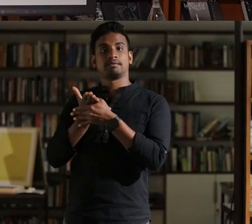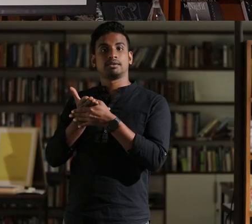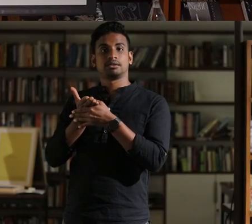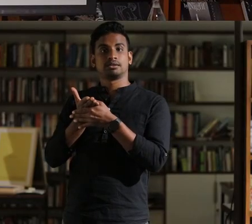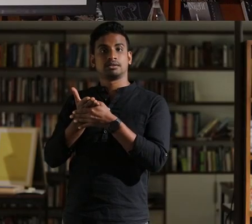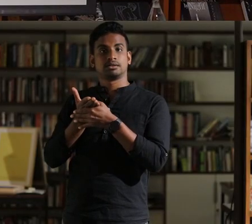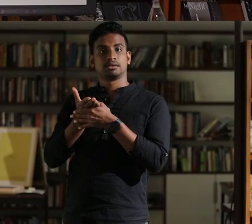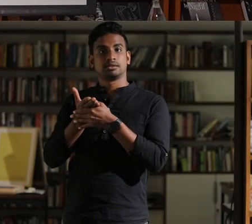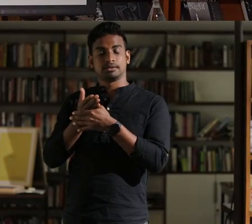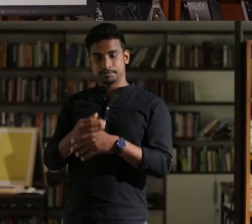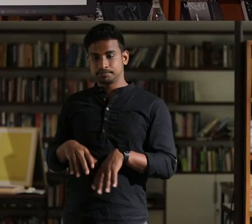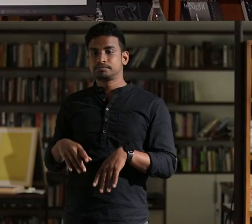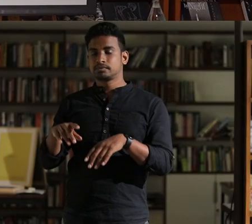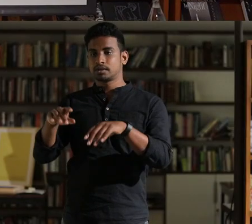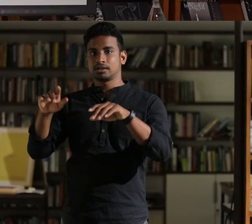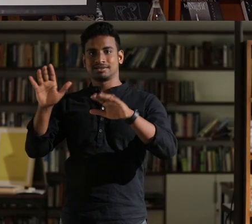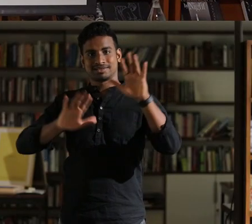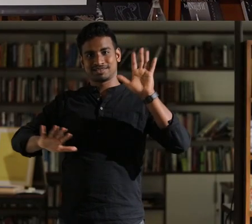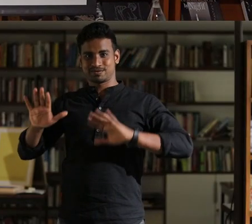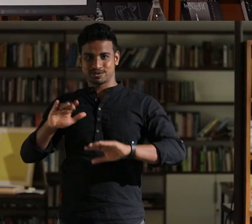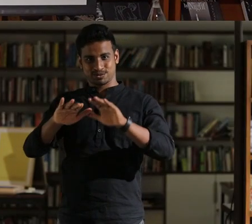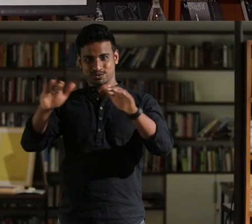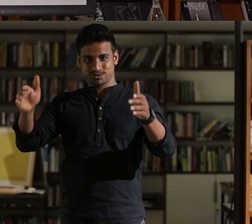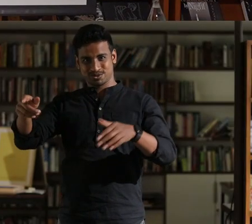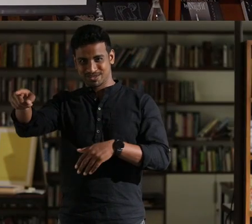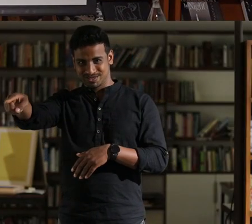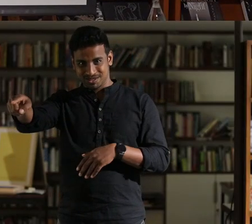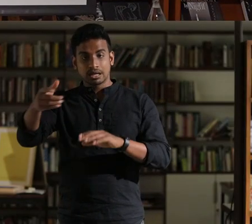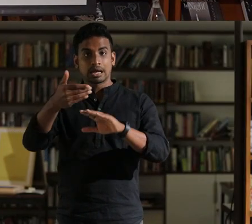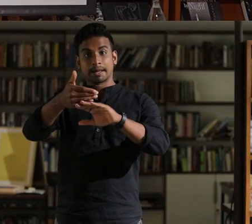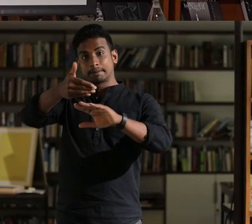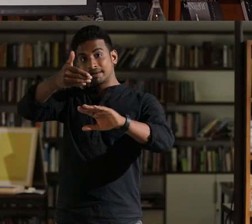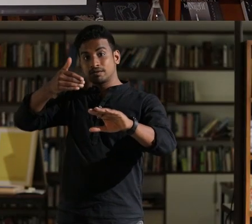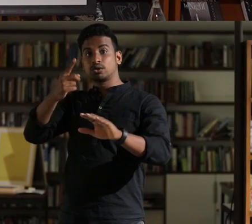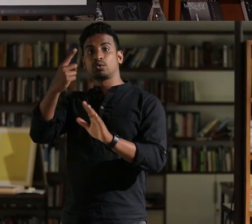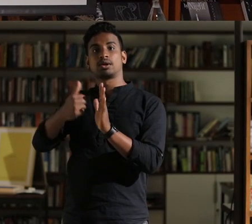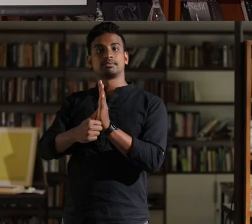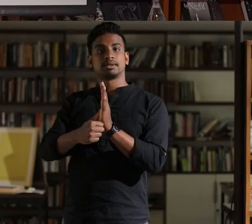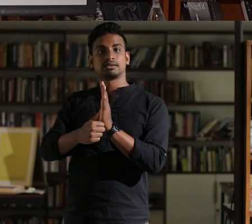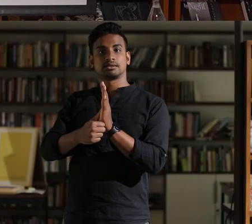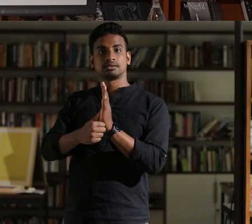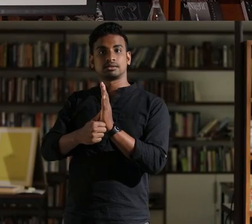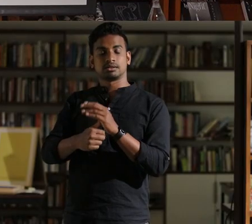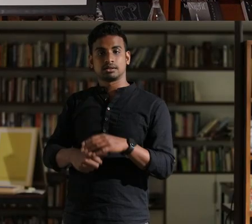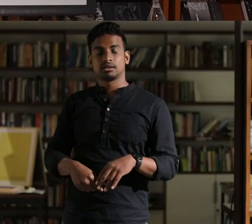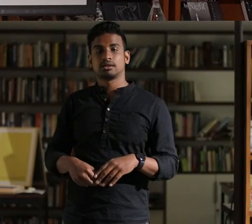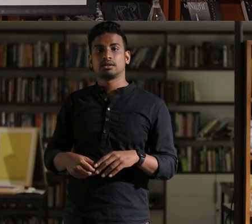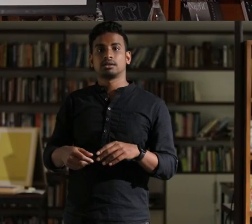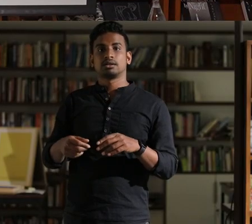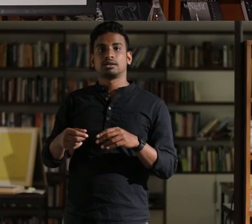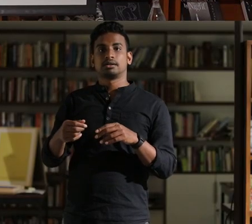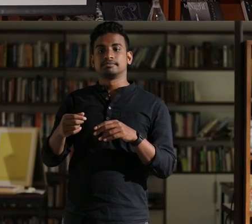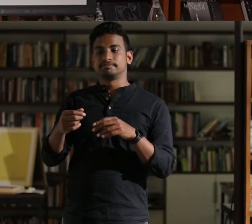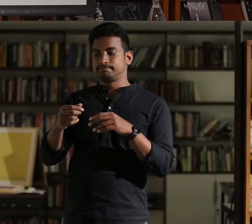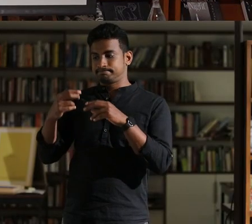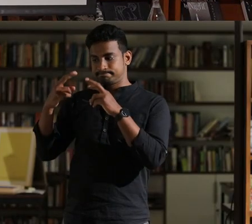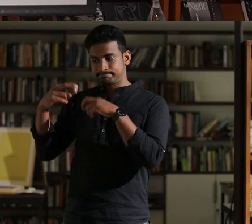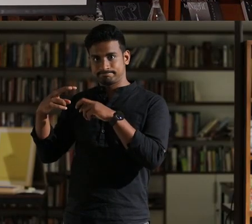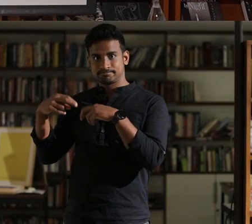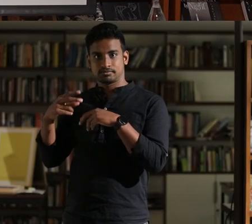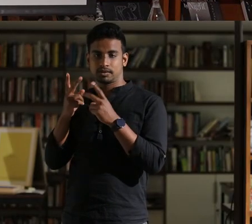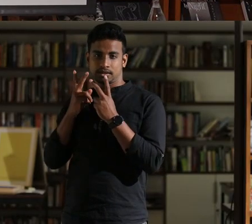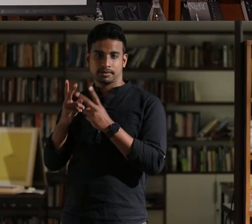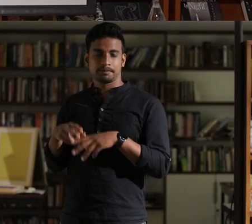research before the date was given for the show. So I said one way to do it, especially in small